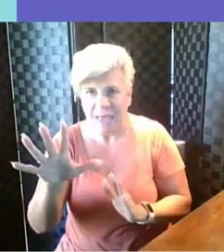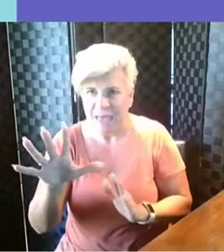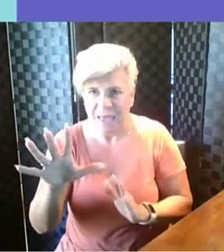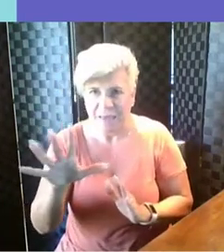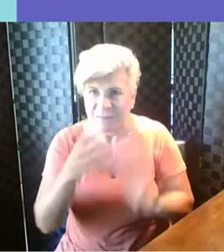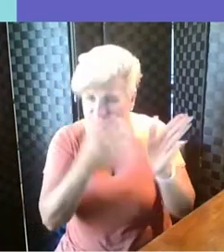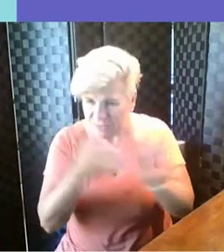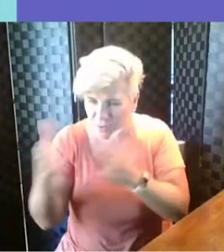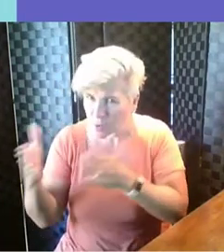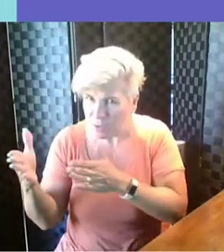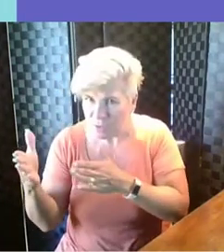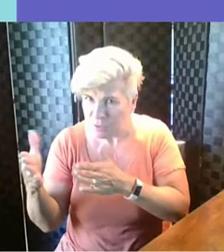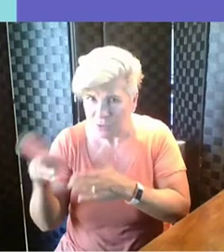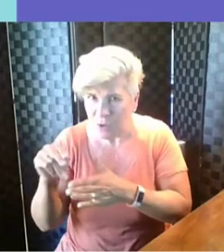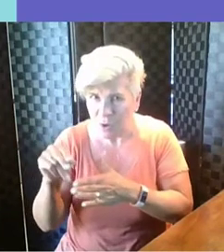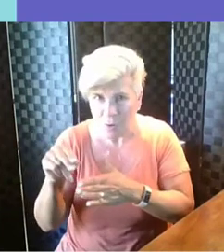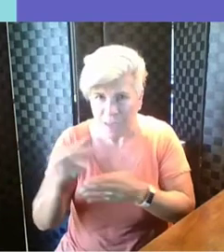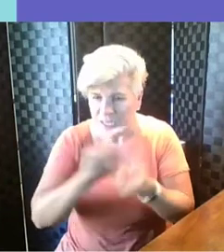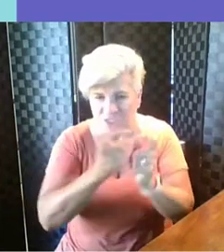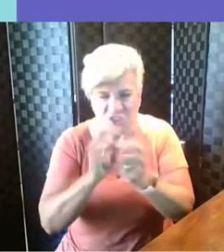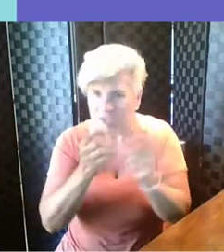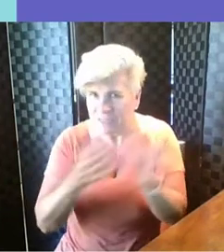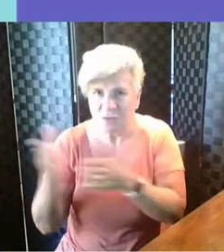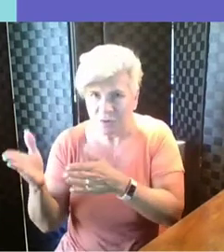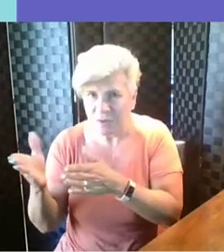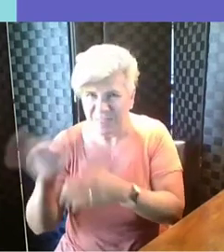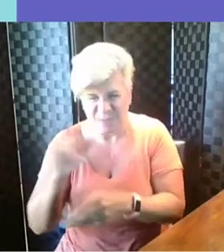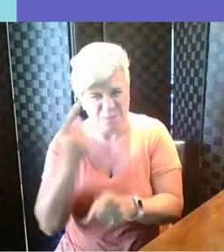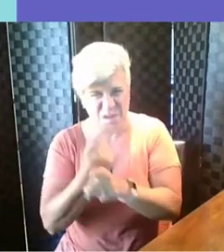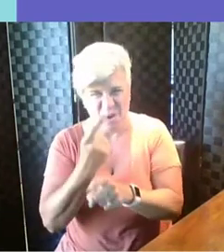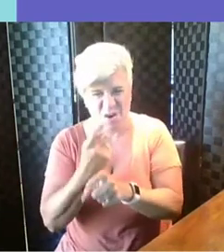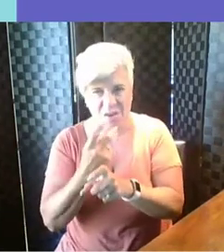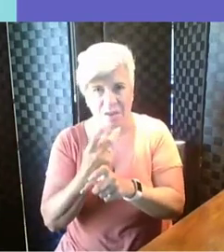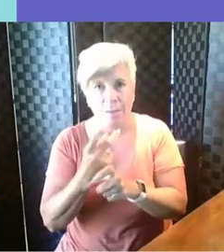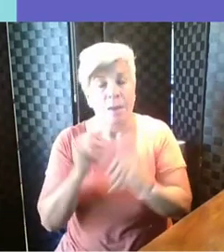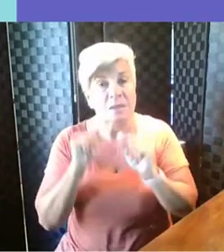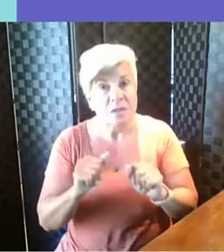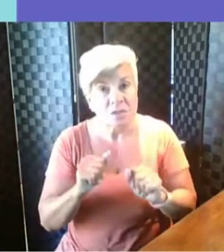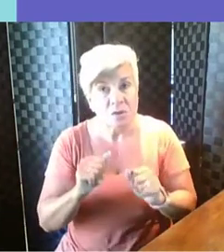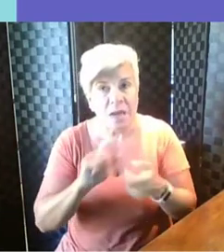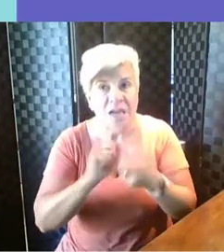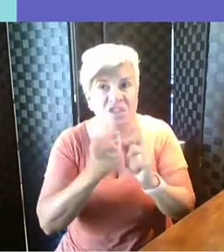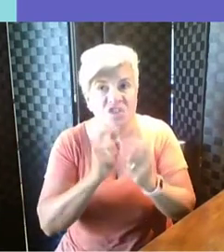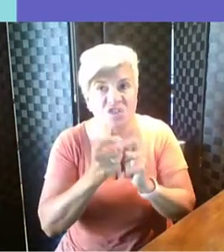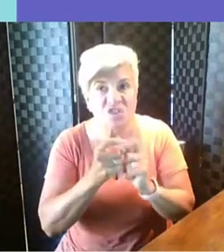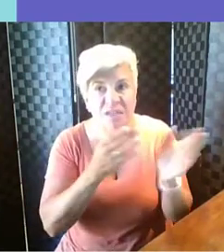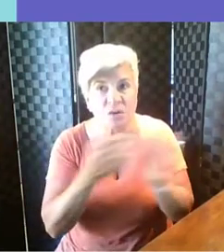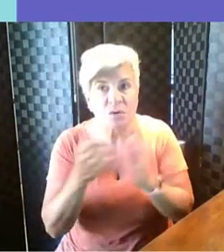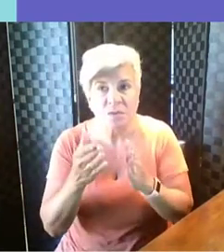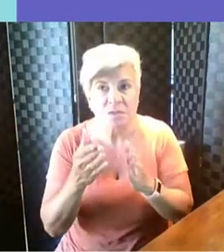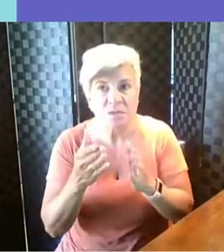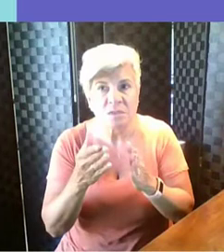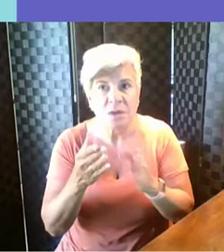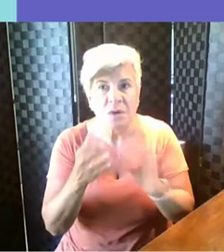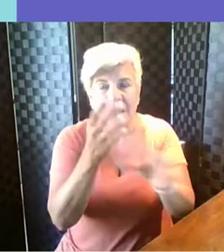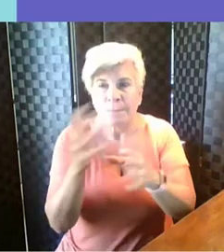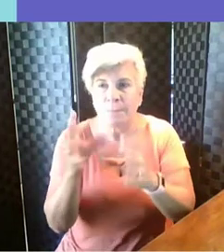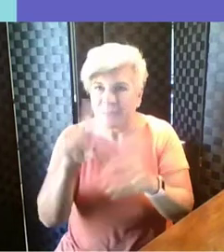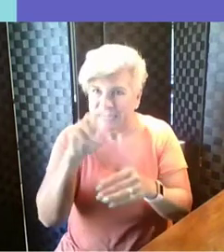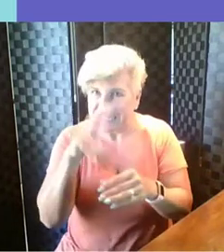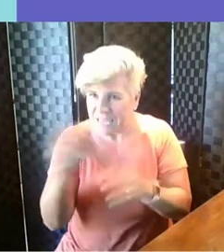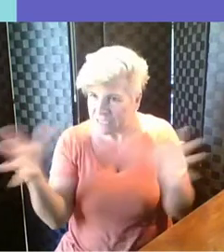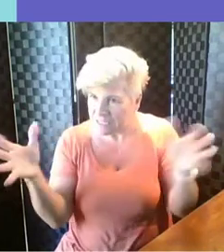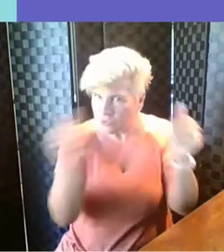that order to get my answer. That would be really hard. But what I can do is I can change the order. So let's grab our tens and put